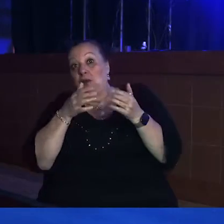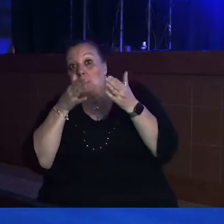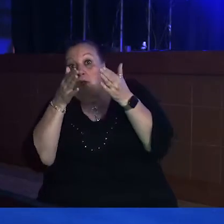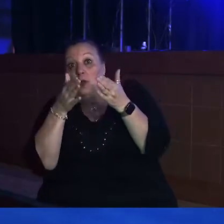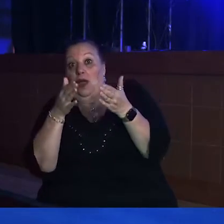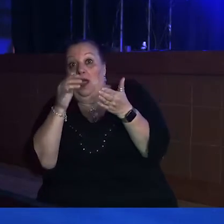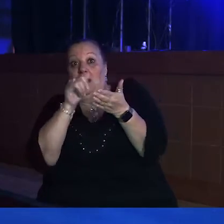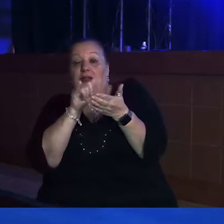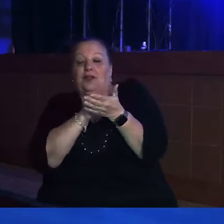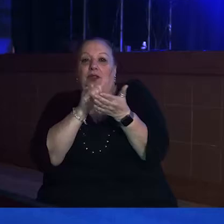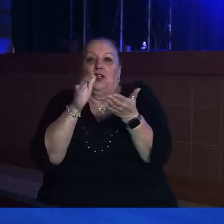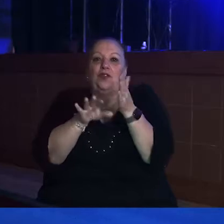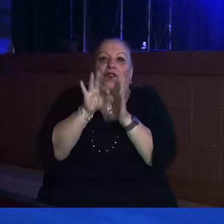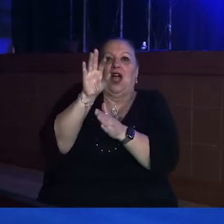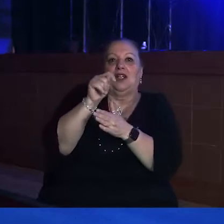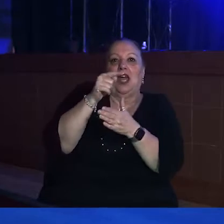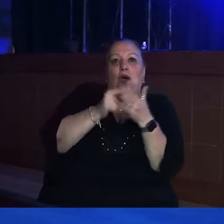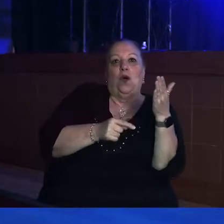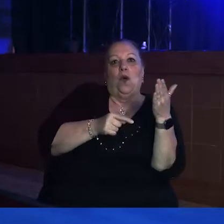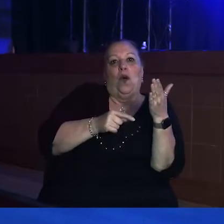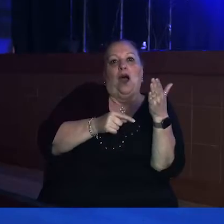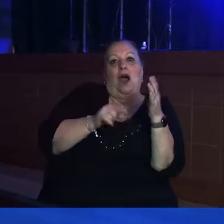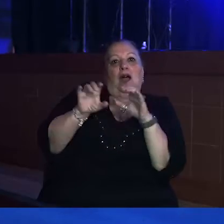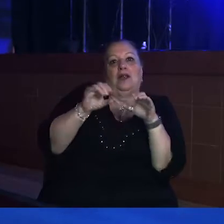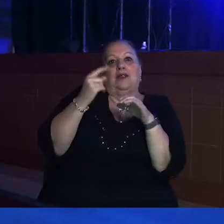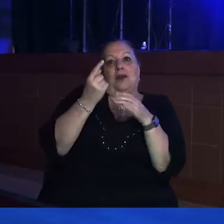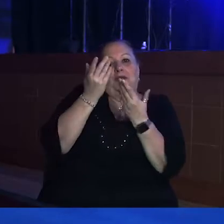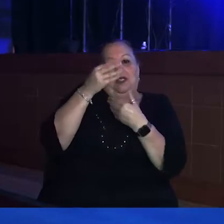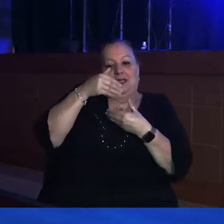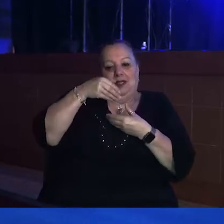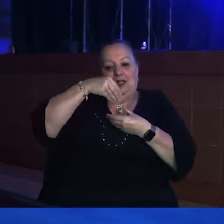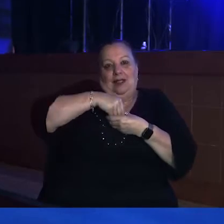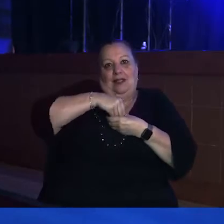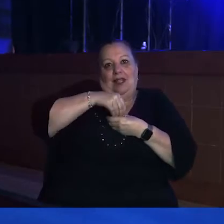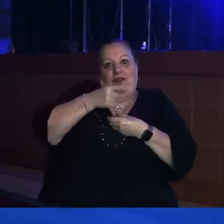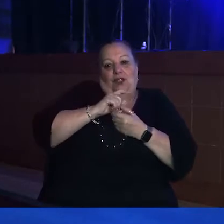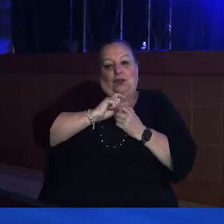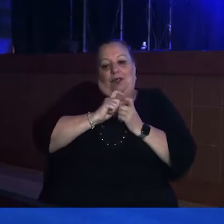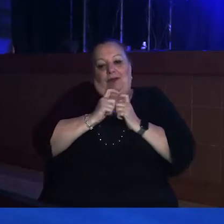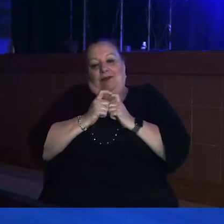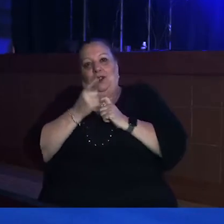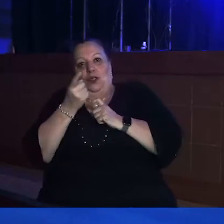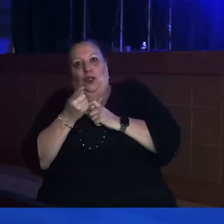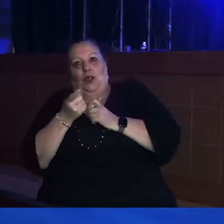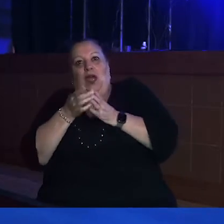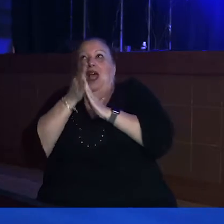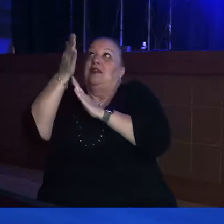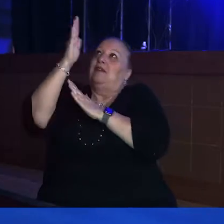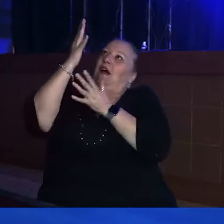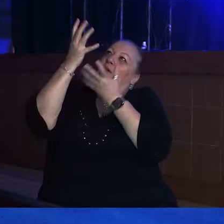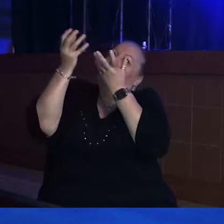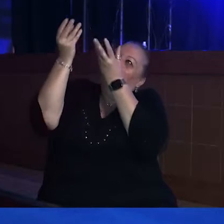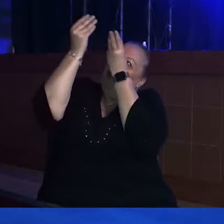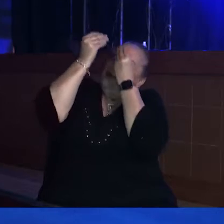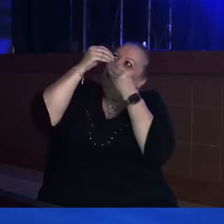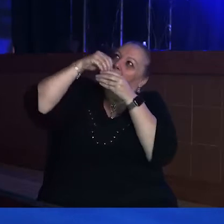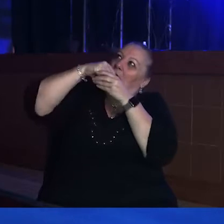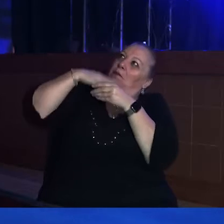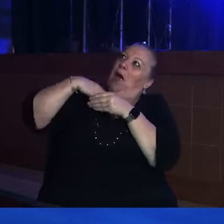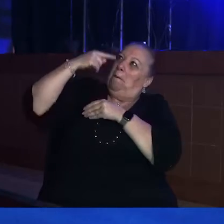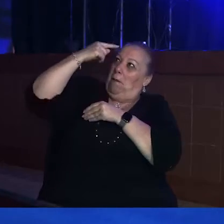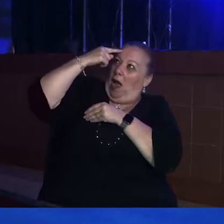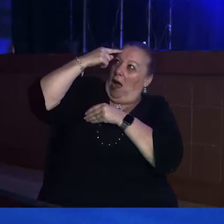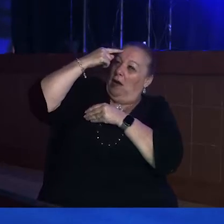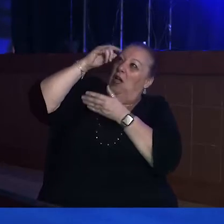you find out what does something inside of you, what recalibrates you. Ask God, what can I feed my mind so that it